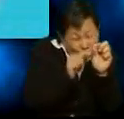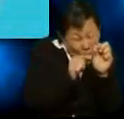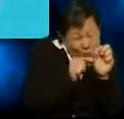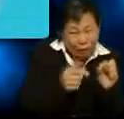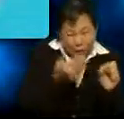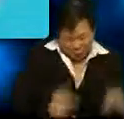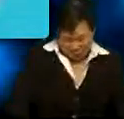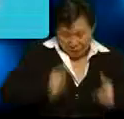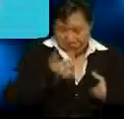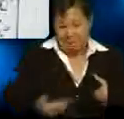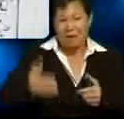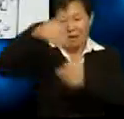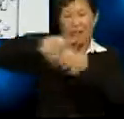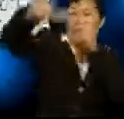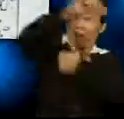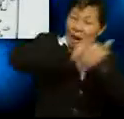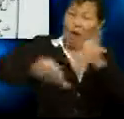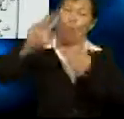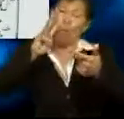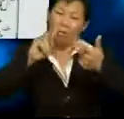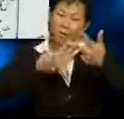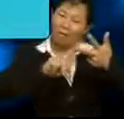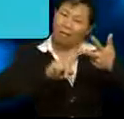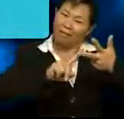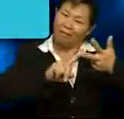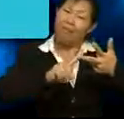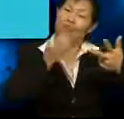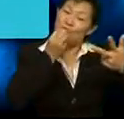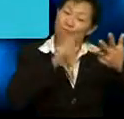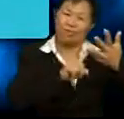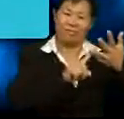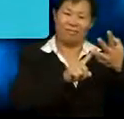Microorganisms are found in the air, water, food,